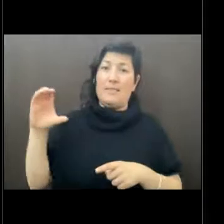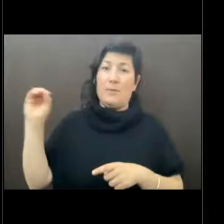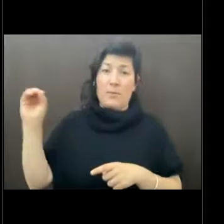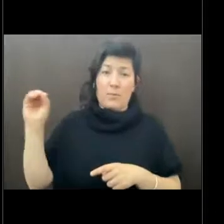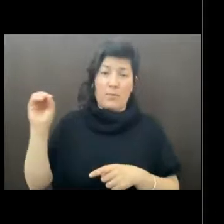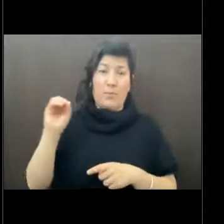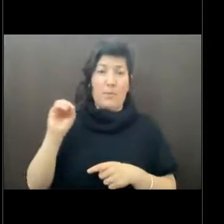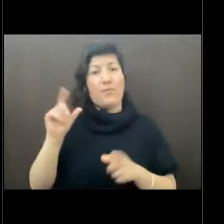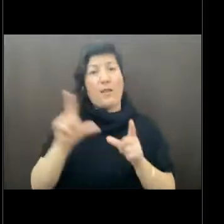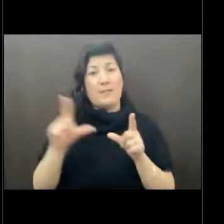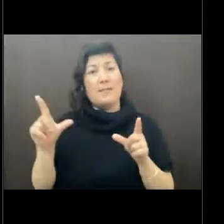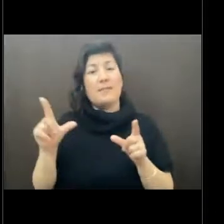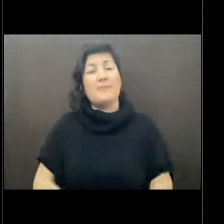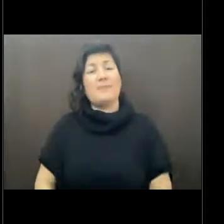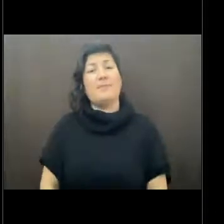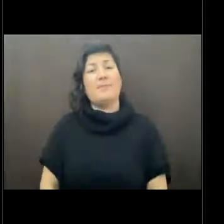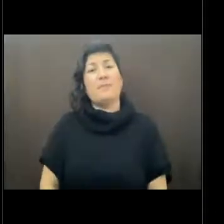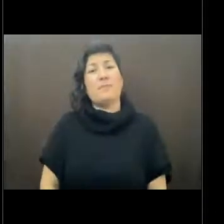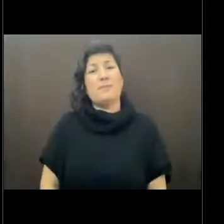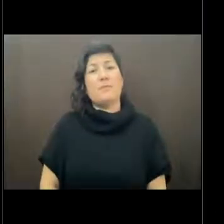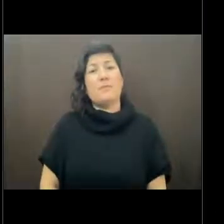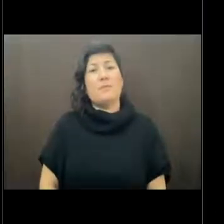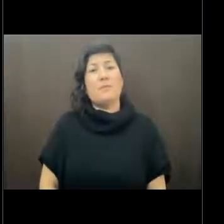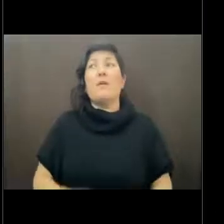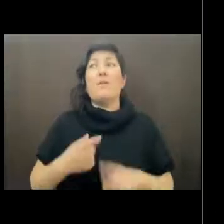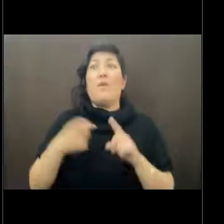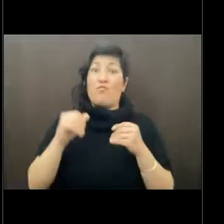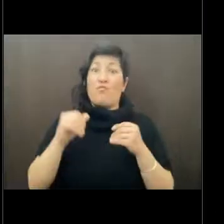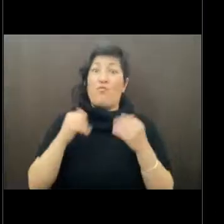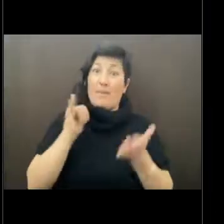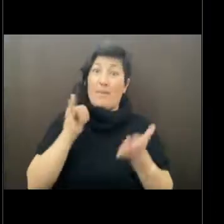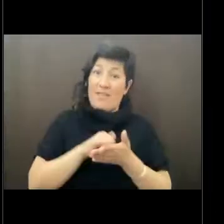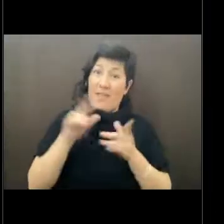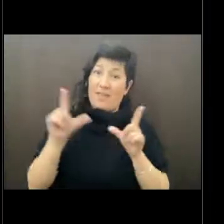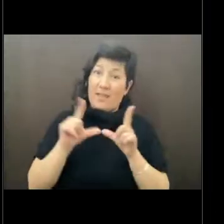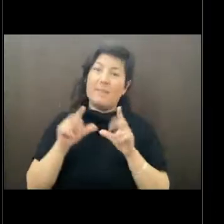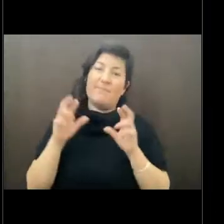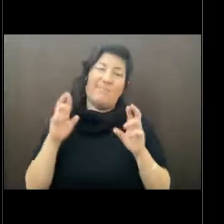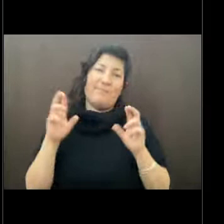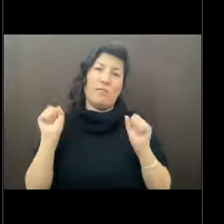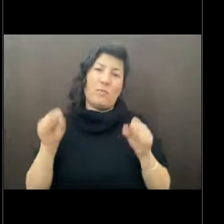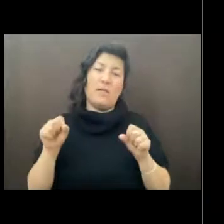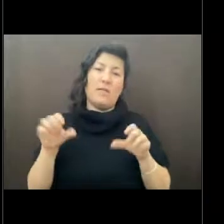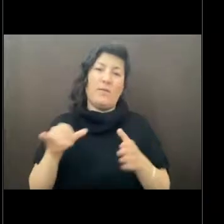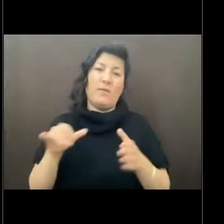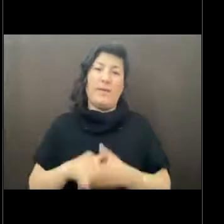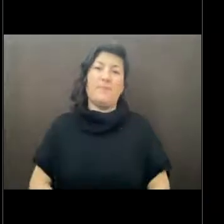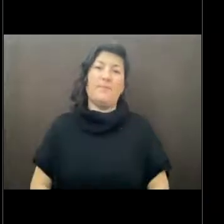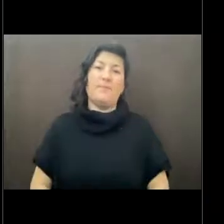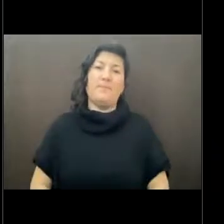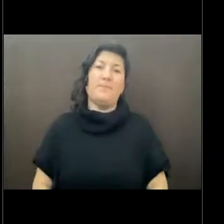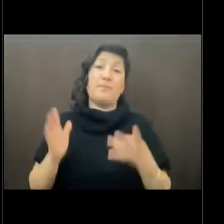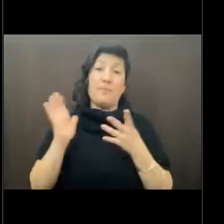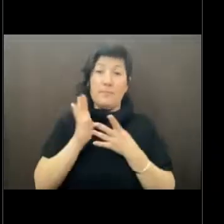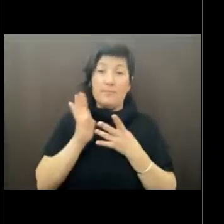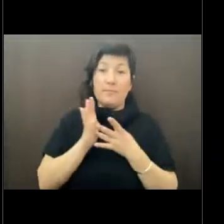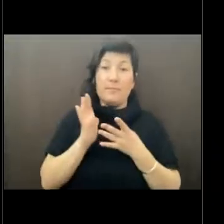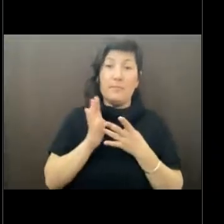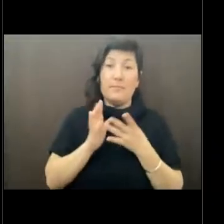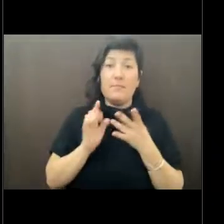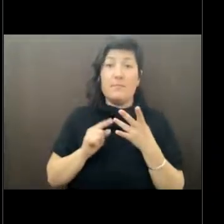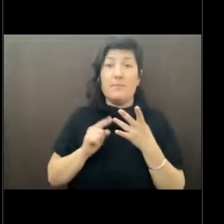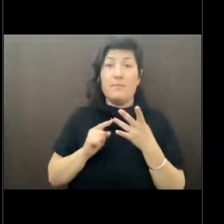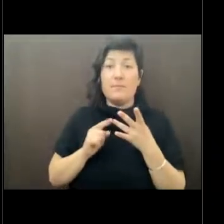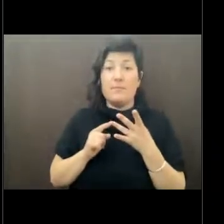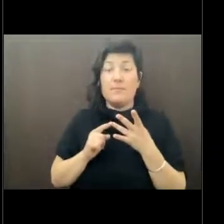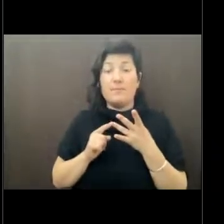And by recommending a license, hopefully we can make that happen. The third piece is support. Again, there's